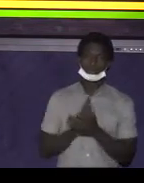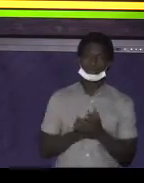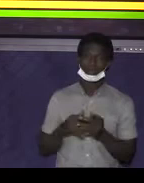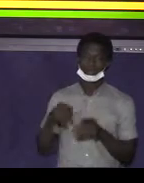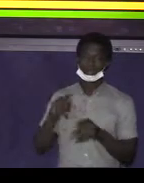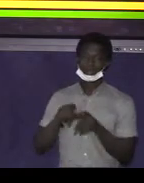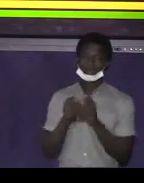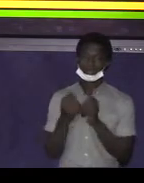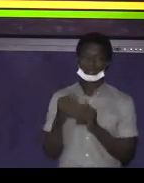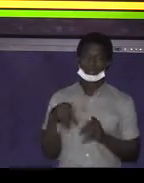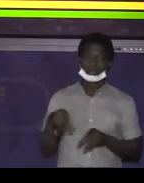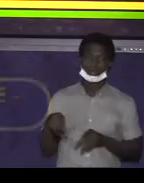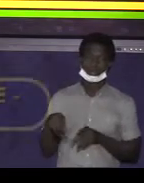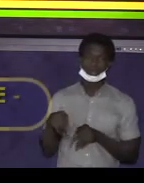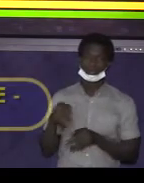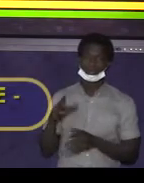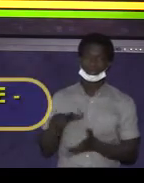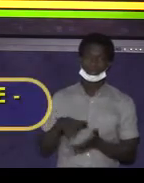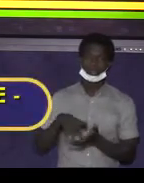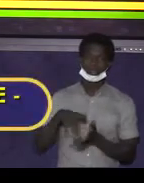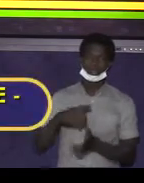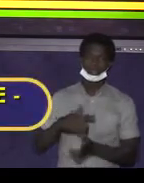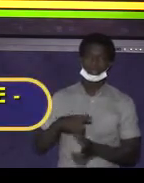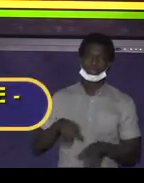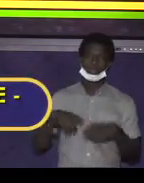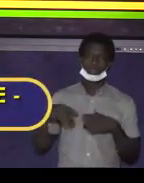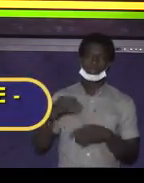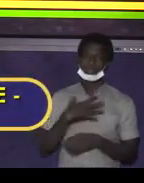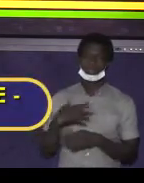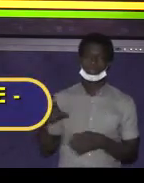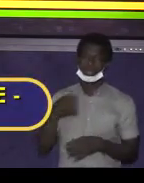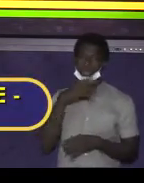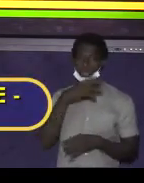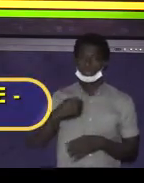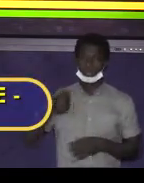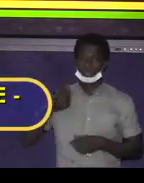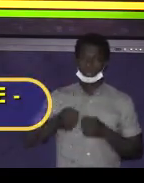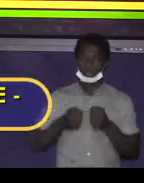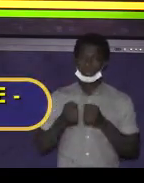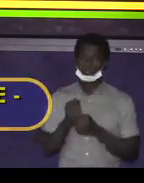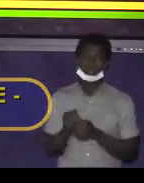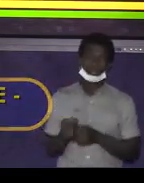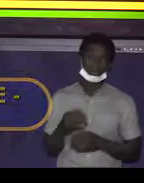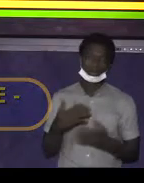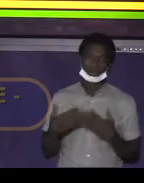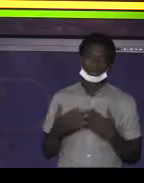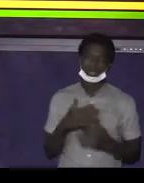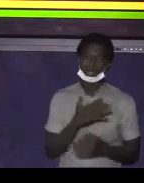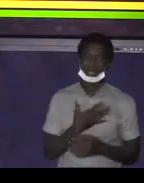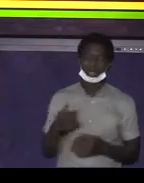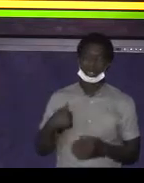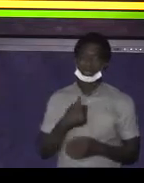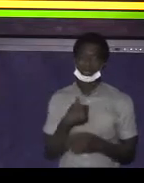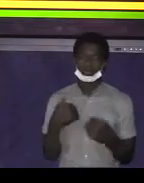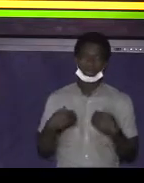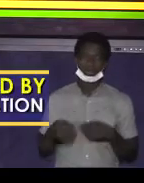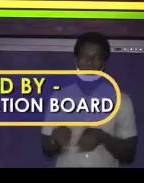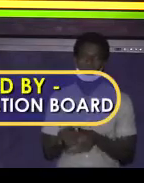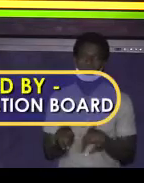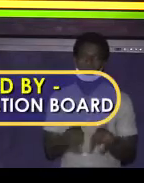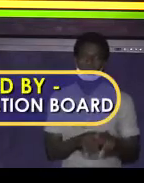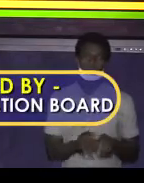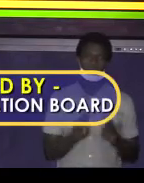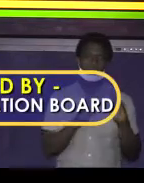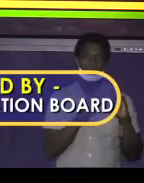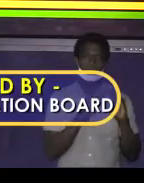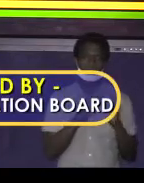and they have their own elders or people controlling their affairs, but we have different, can we say,